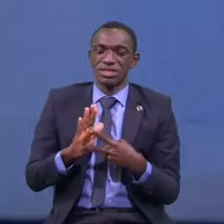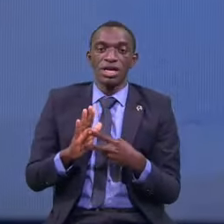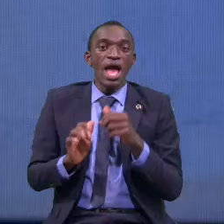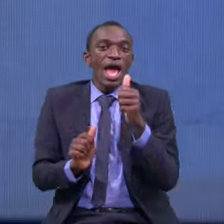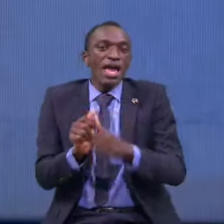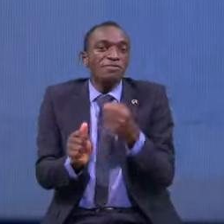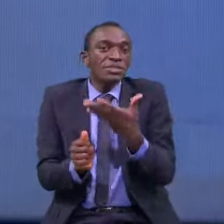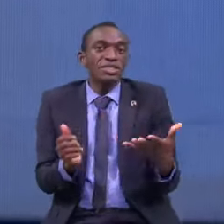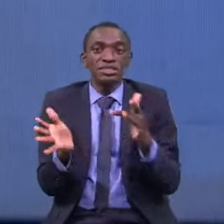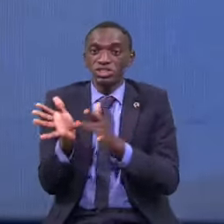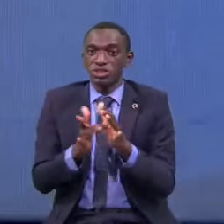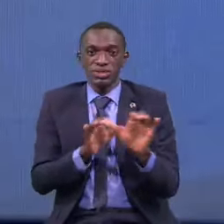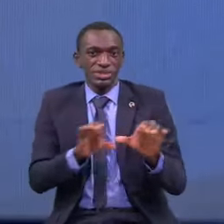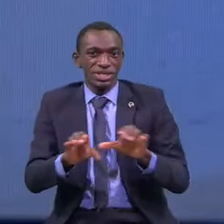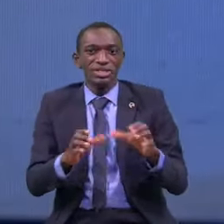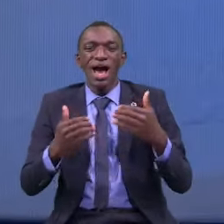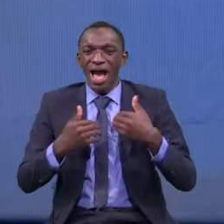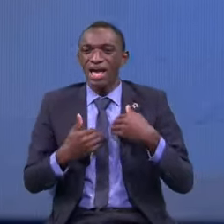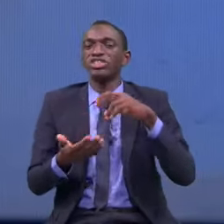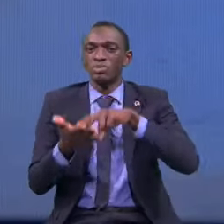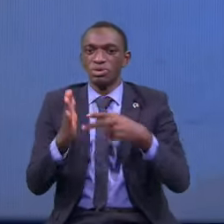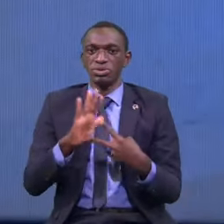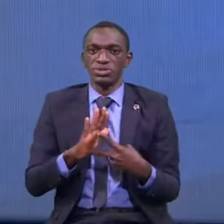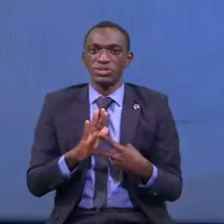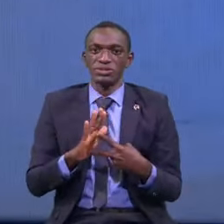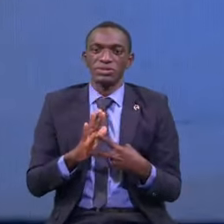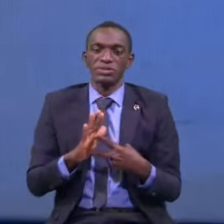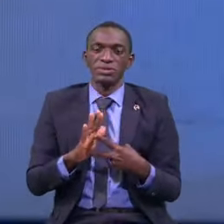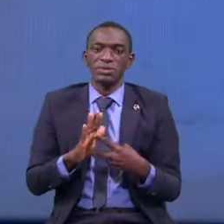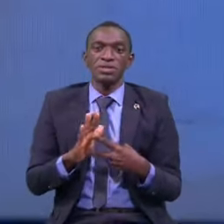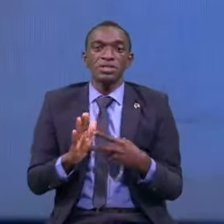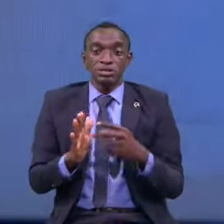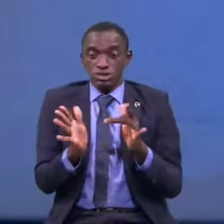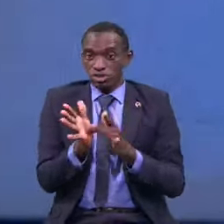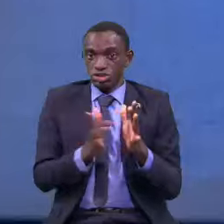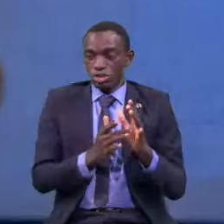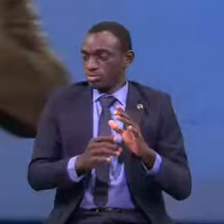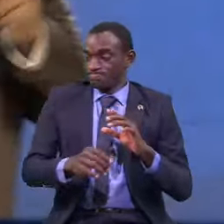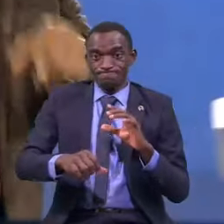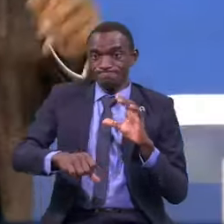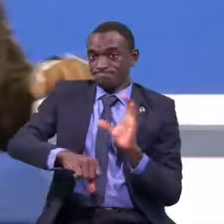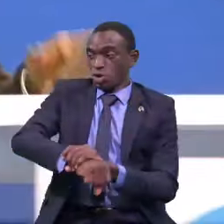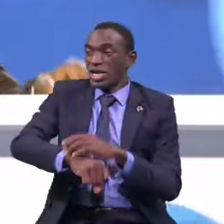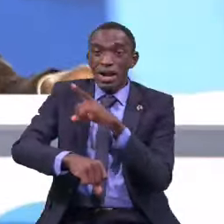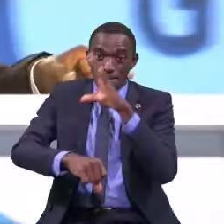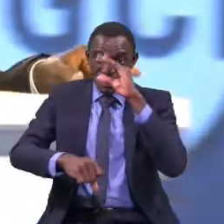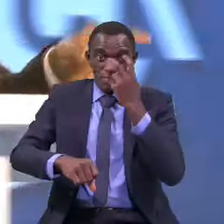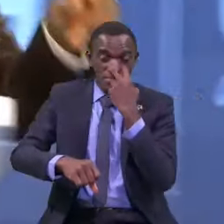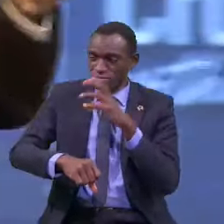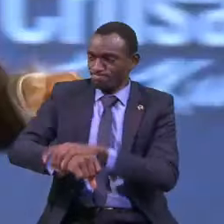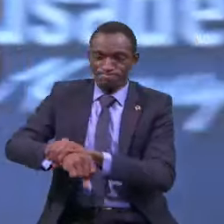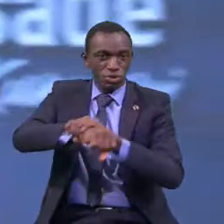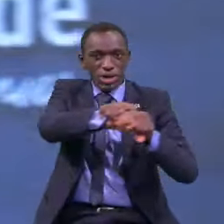Everything Jesus did had a purpose. He took him by the hand. He led